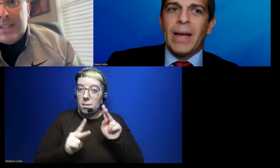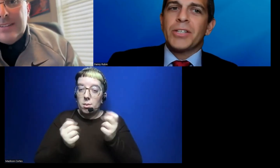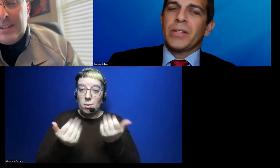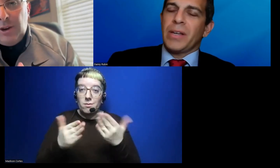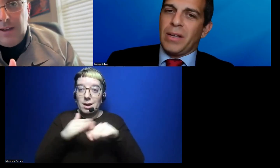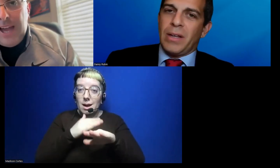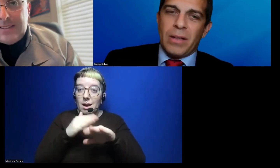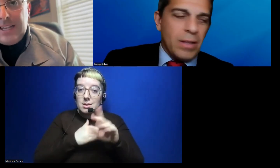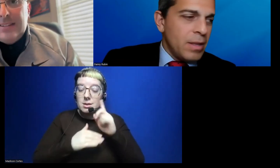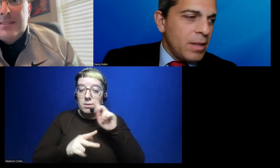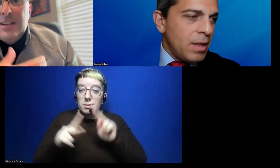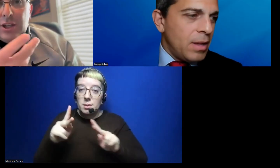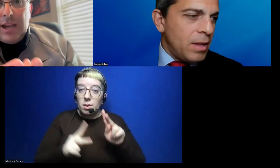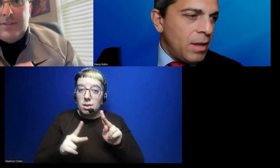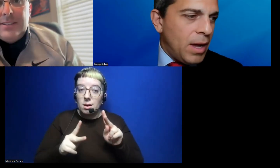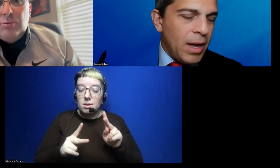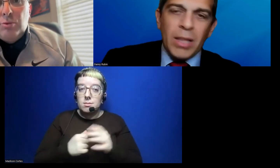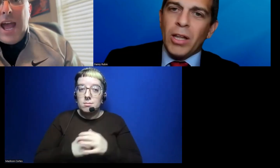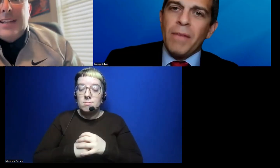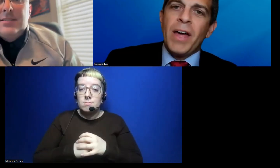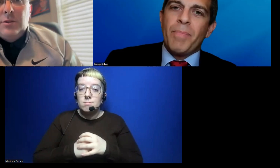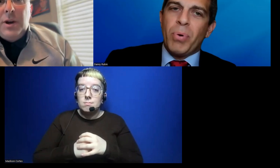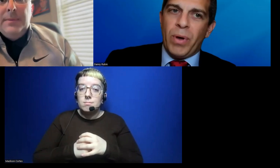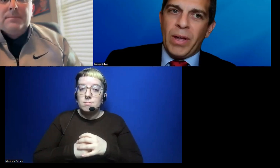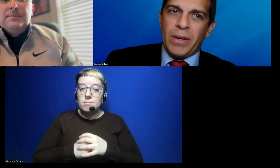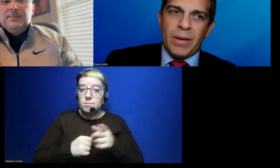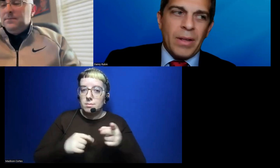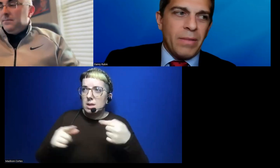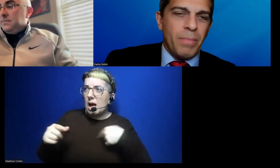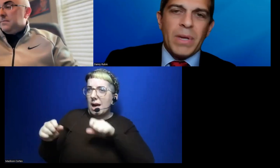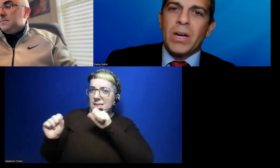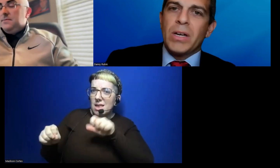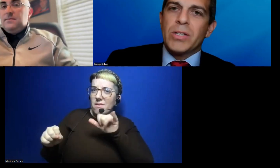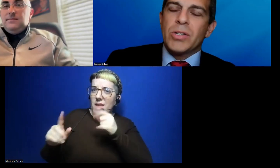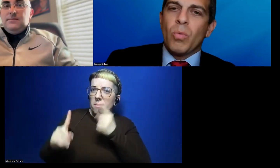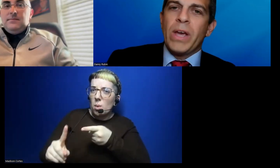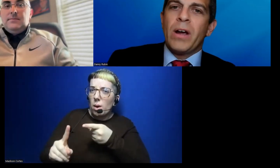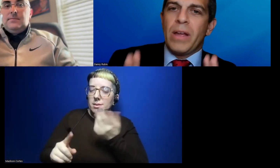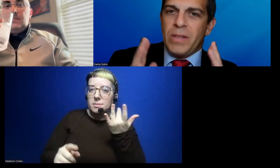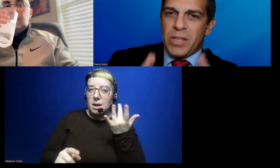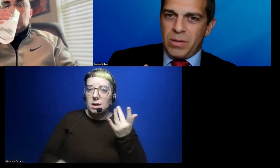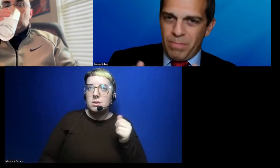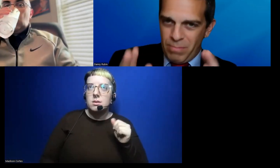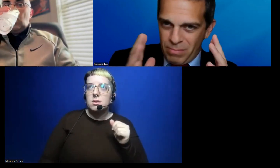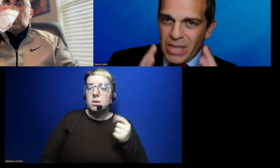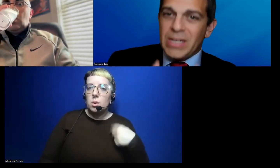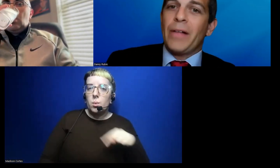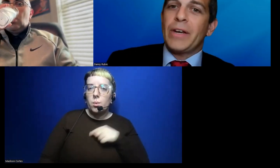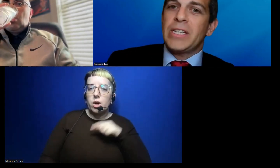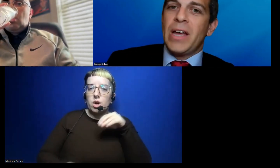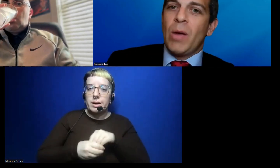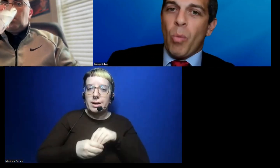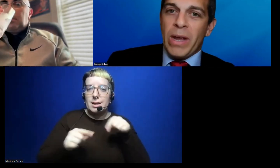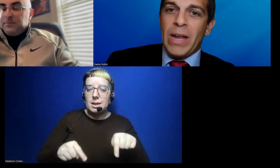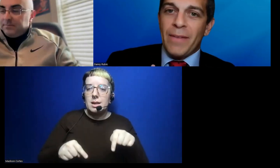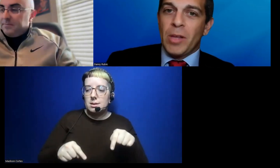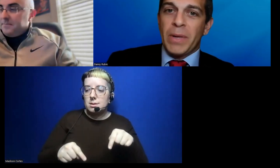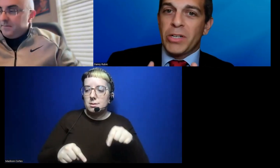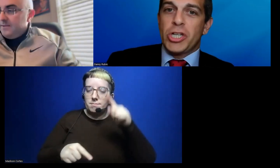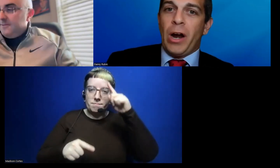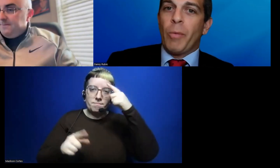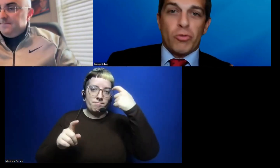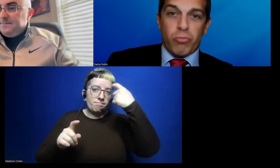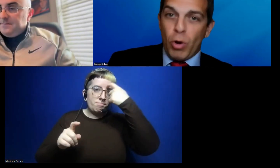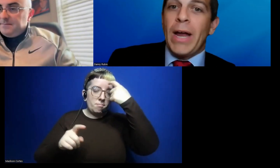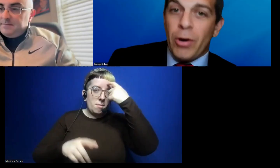information. If you want to continue to have Actually, access, you have to I act a love certain that way. point because we are in this mentality today. When we have